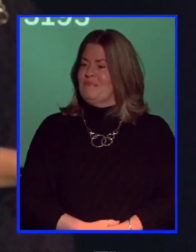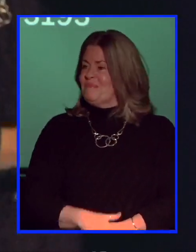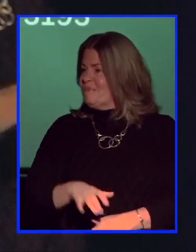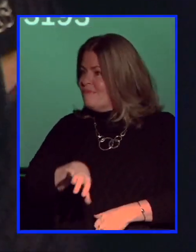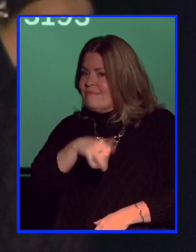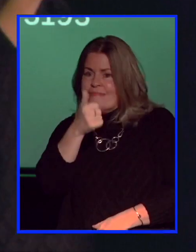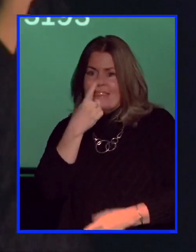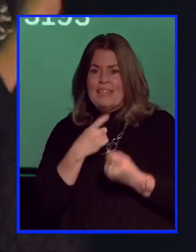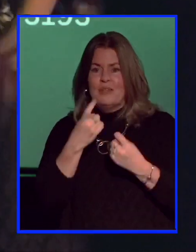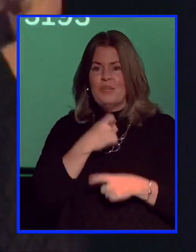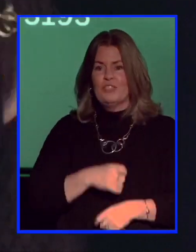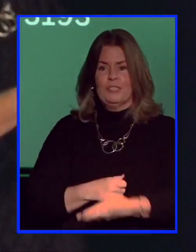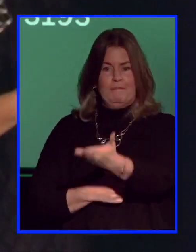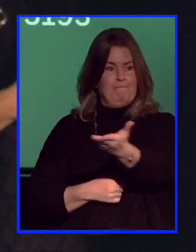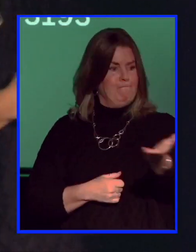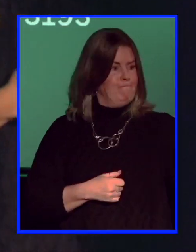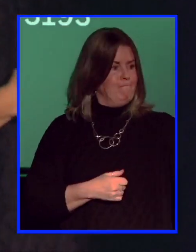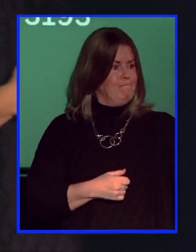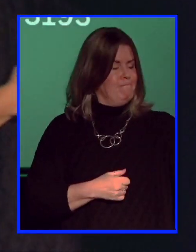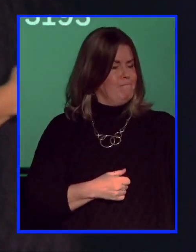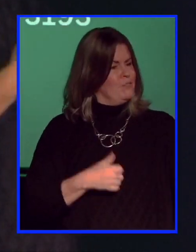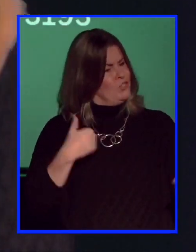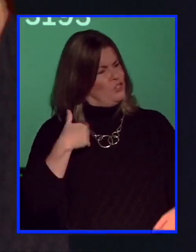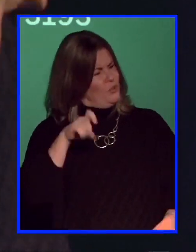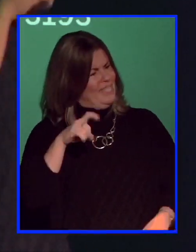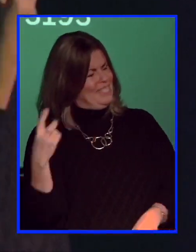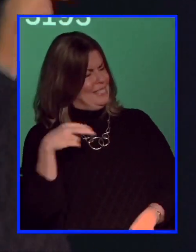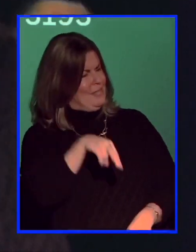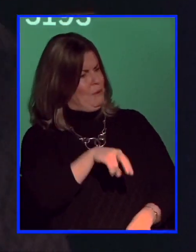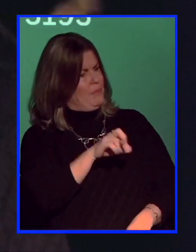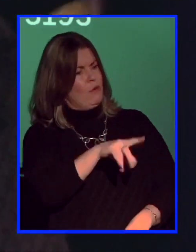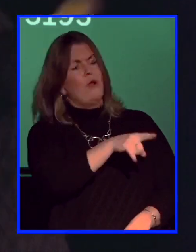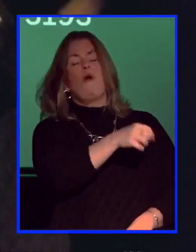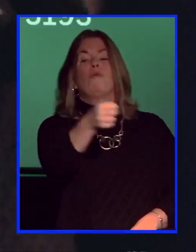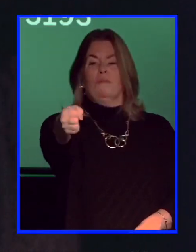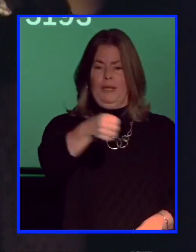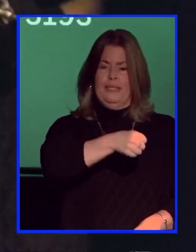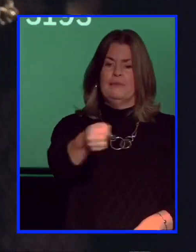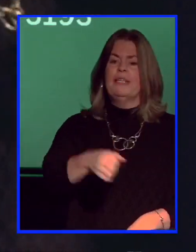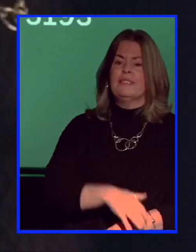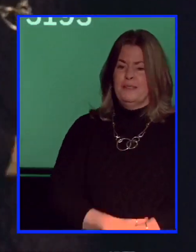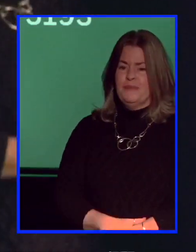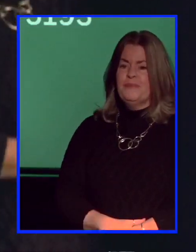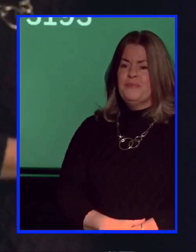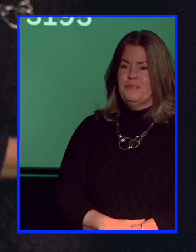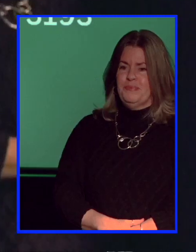Any questions? Come on up to, do we have to come up to the microphone? No, I can feed. Bring it, yeah.